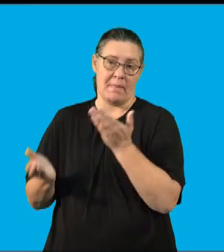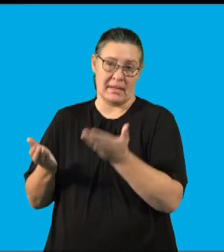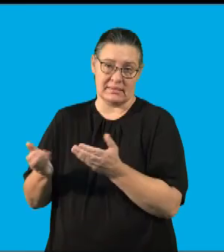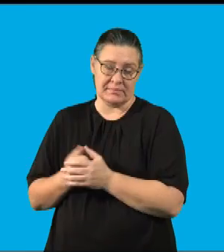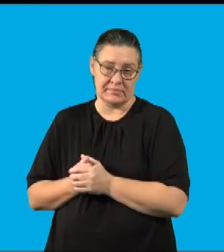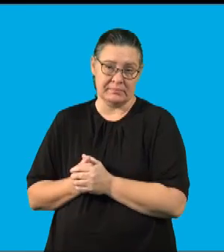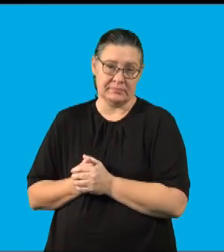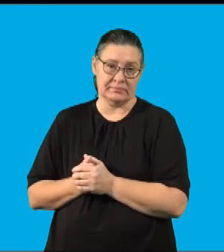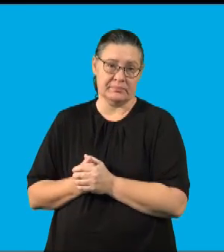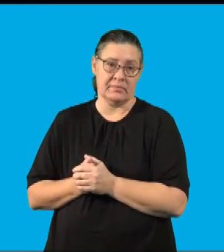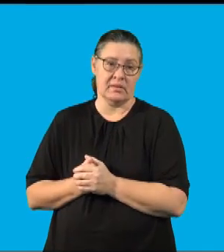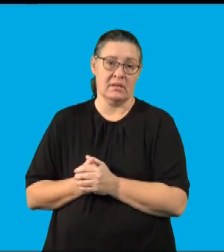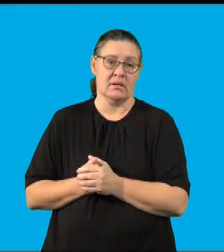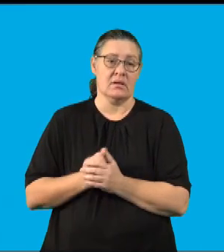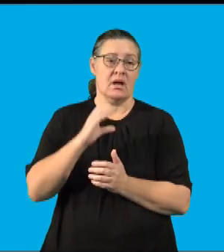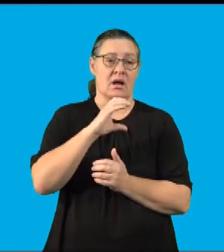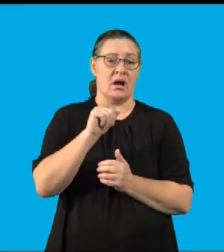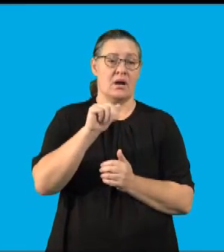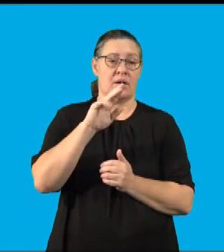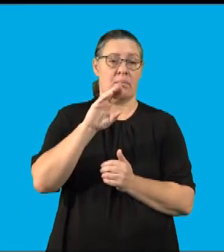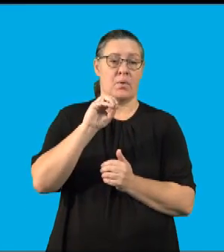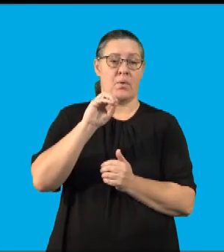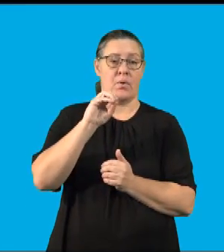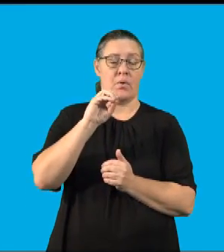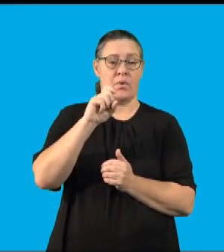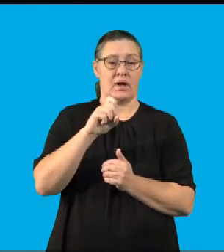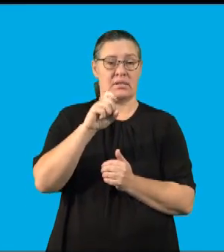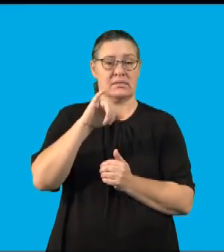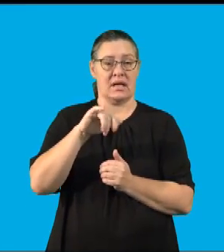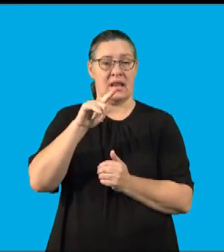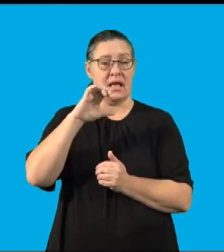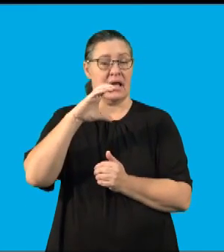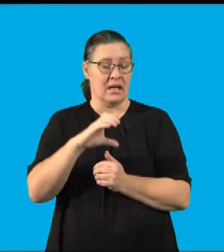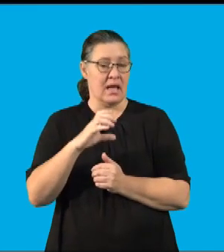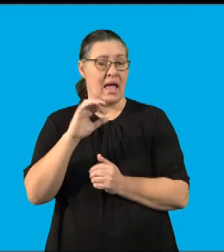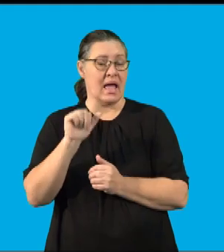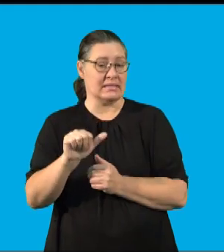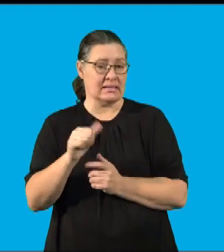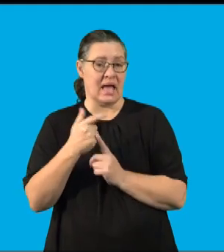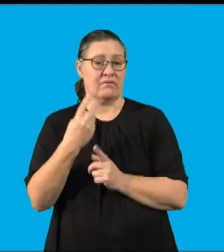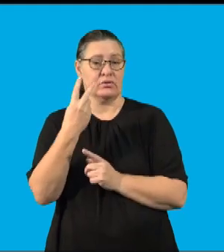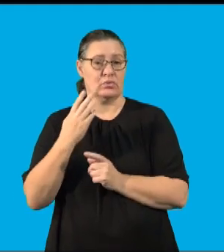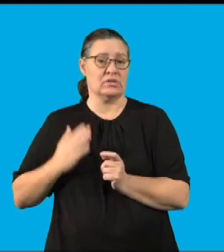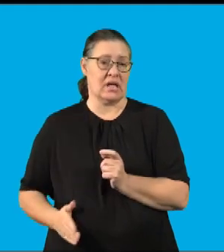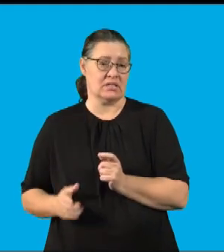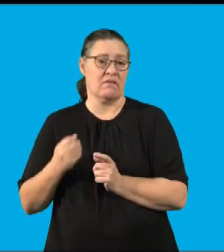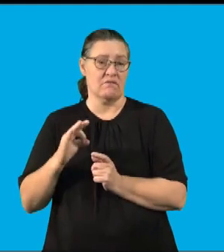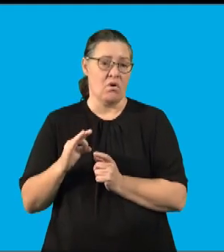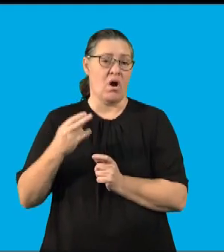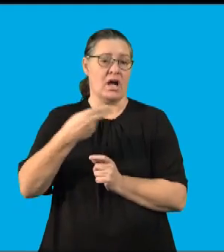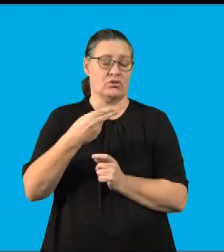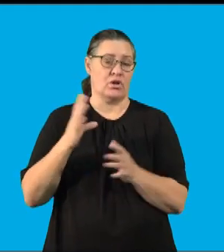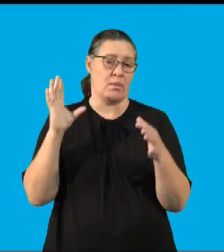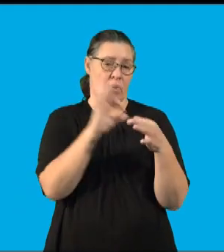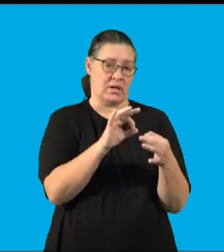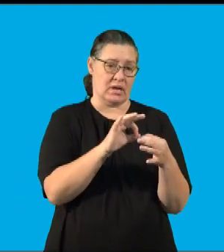comparable molecular mass. Carboxylic acids, as we have said earlier on, that they have 2 sites for hydrogen bonding,